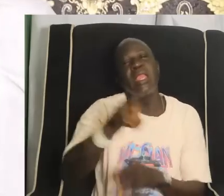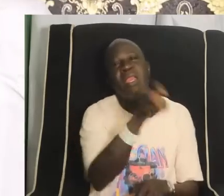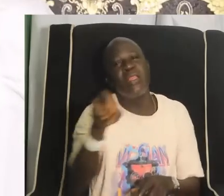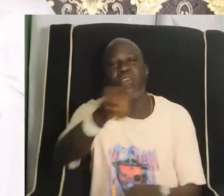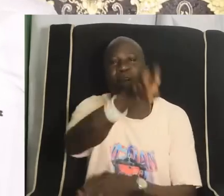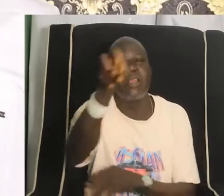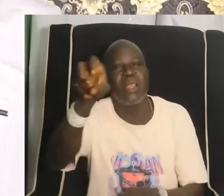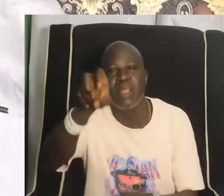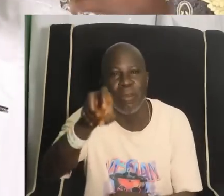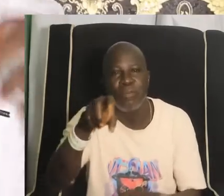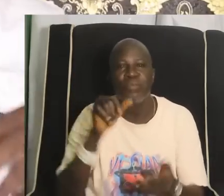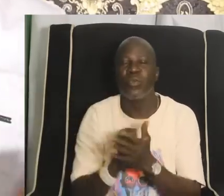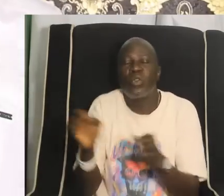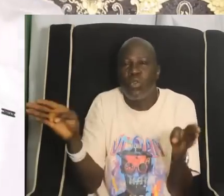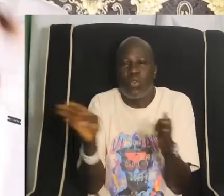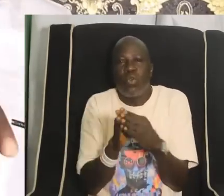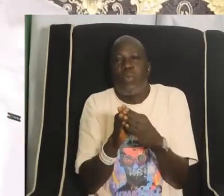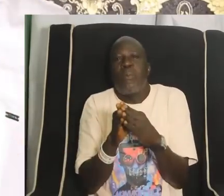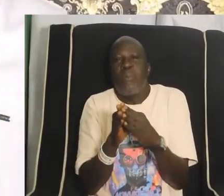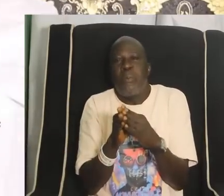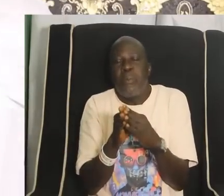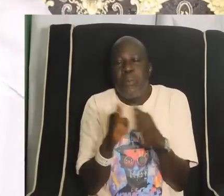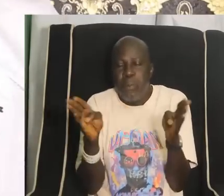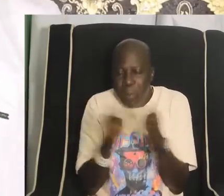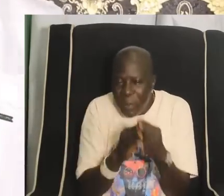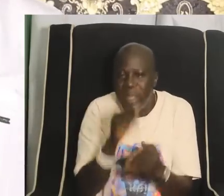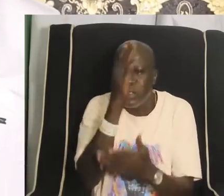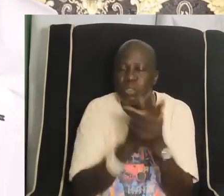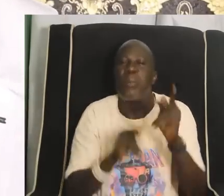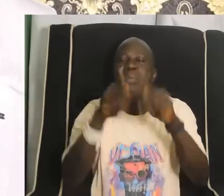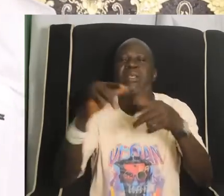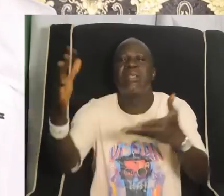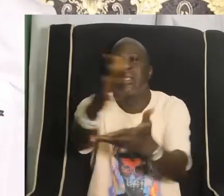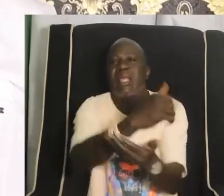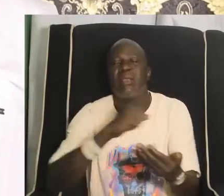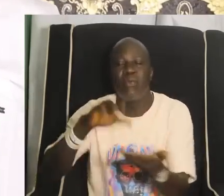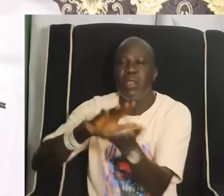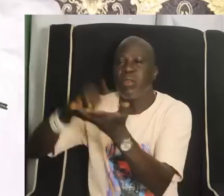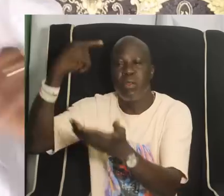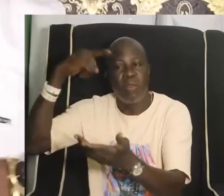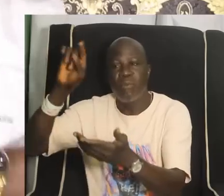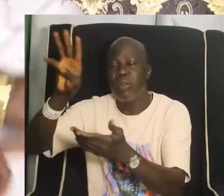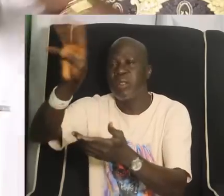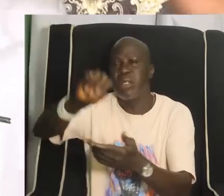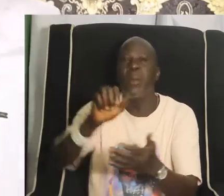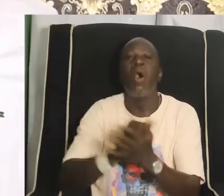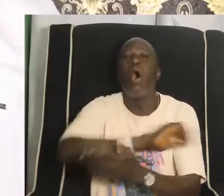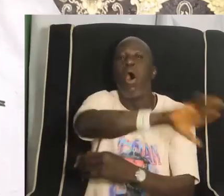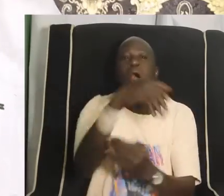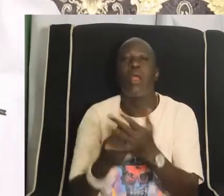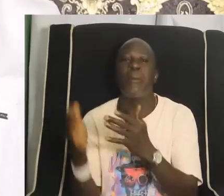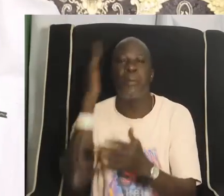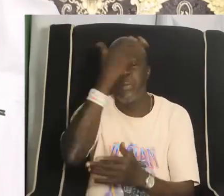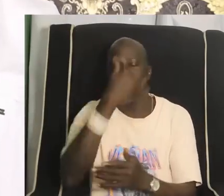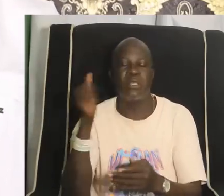ajoma. In their journey. Nothing but they ento basic ko lara won. They met the person that take away glory from them. Pull up pare wo bene la ye. A